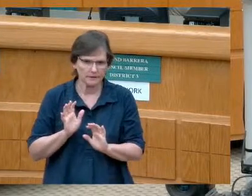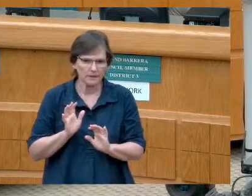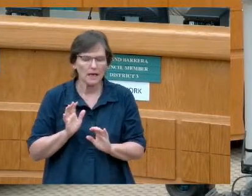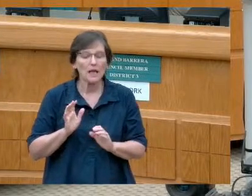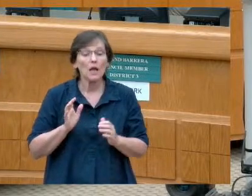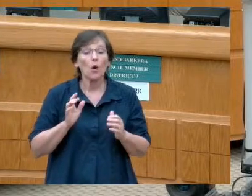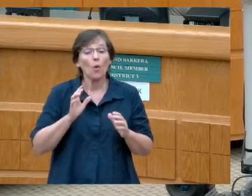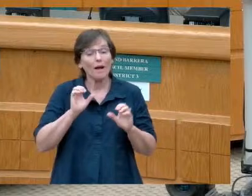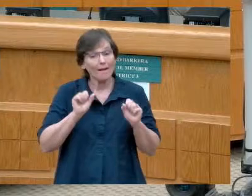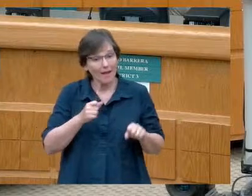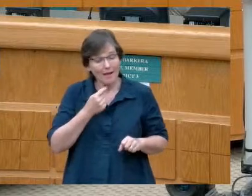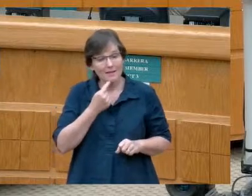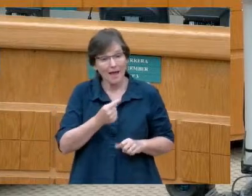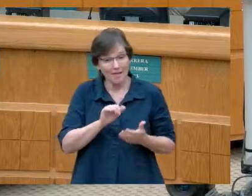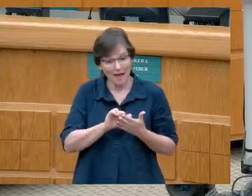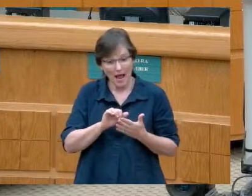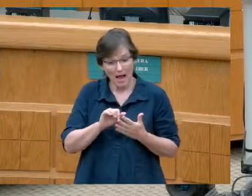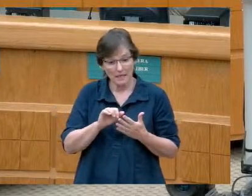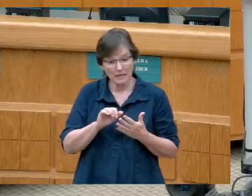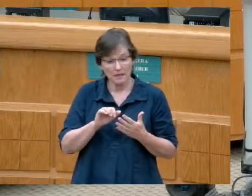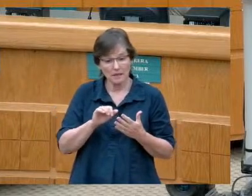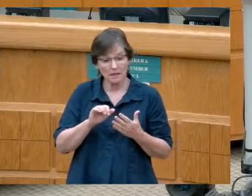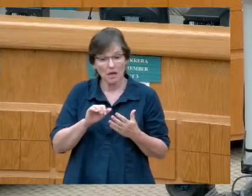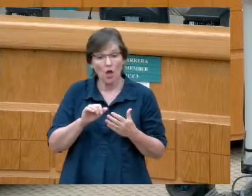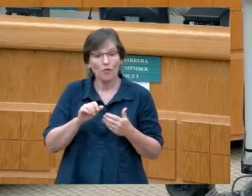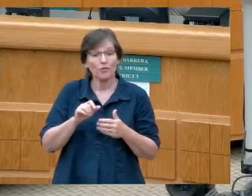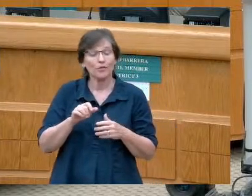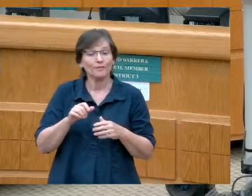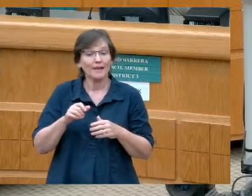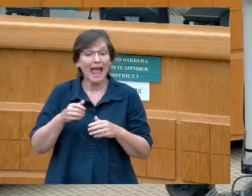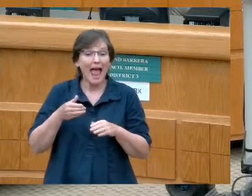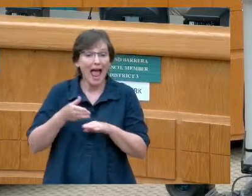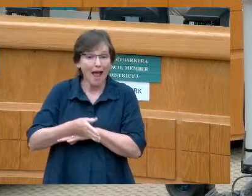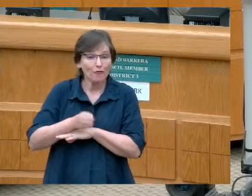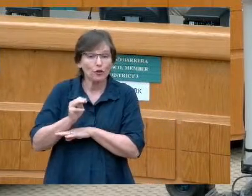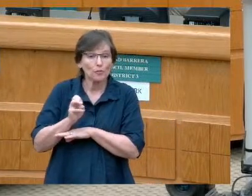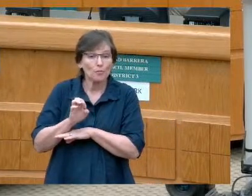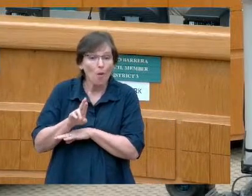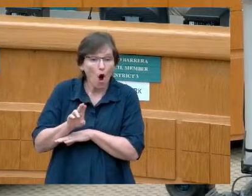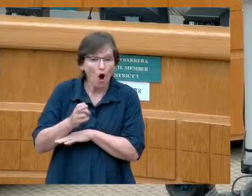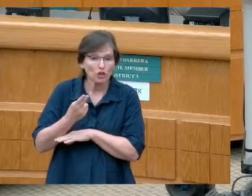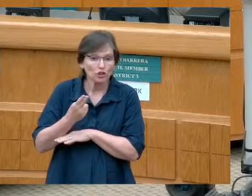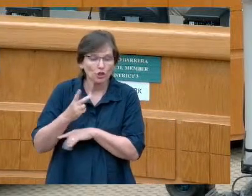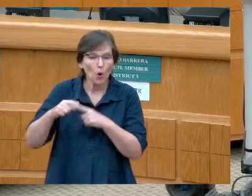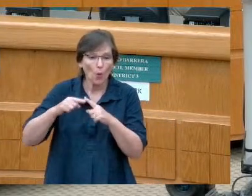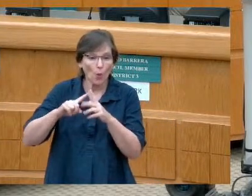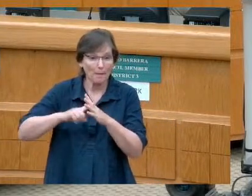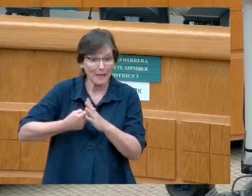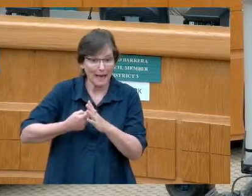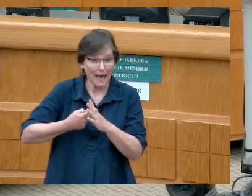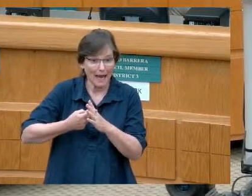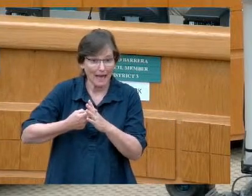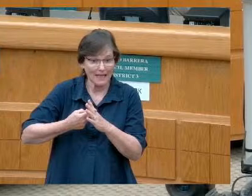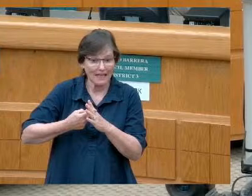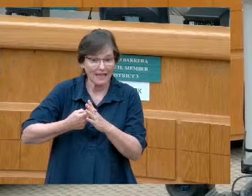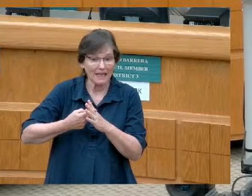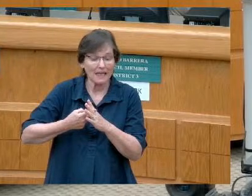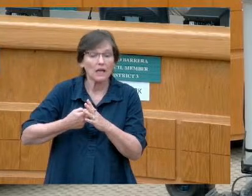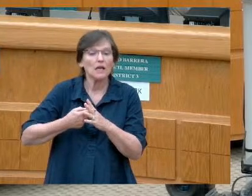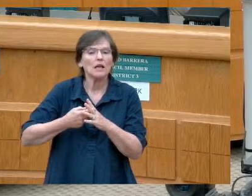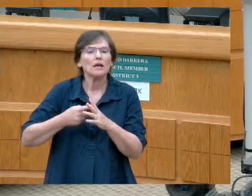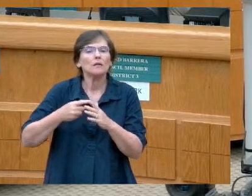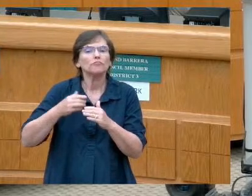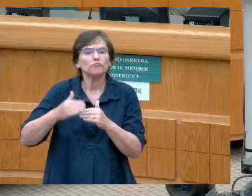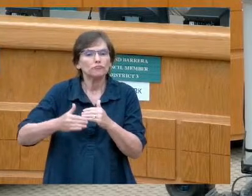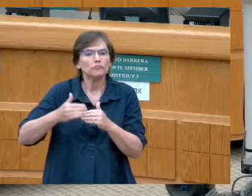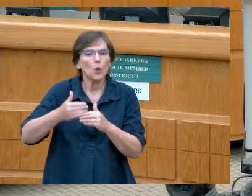get, that was the beginning of the pandemic for us, the higher our chances of surviving this virus. The reason I say